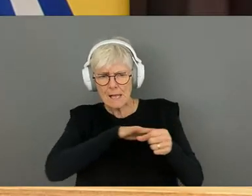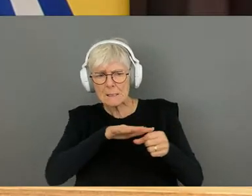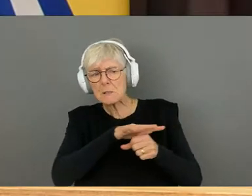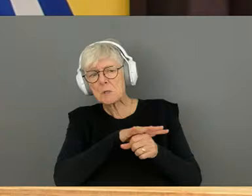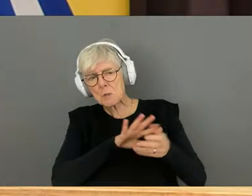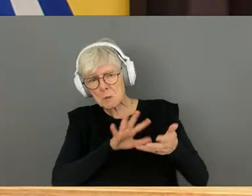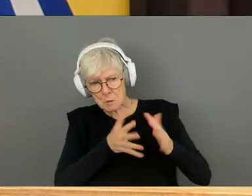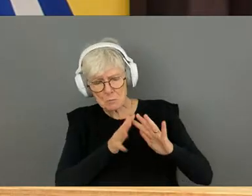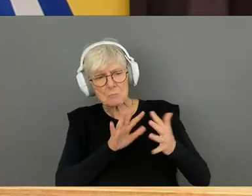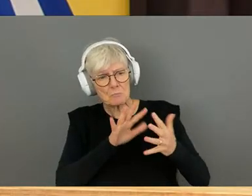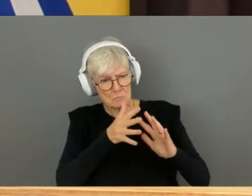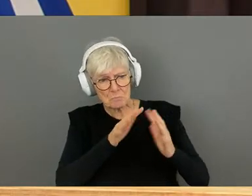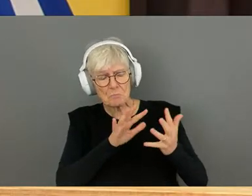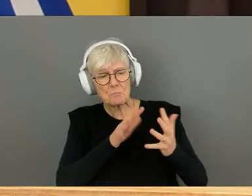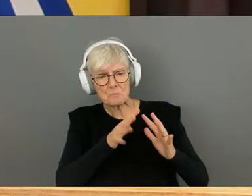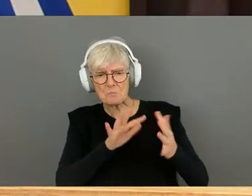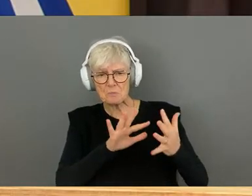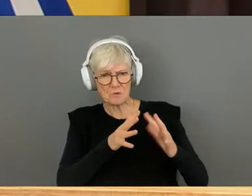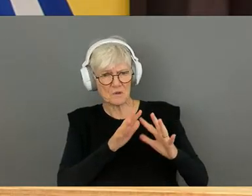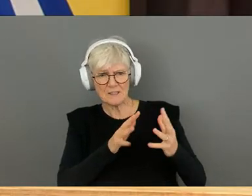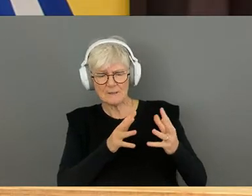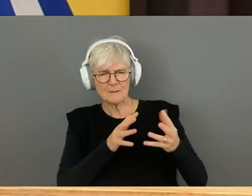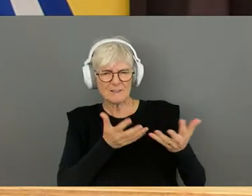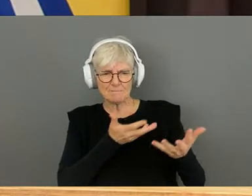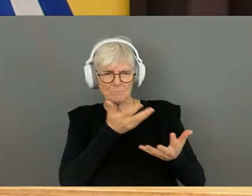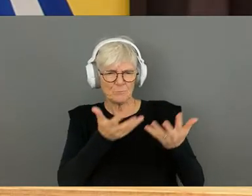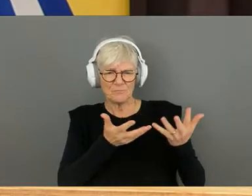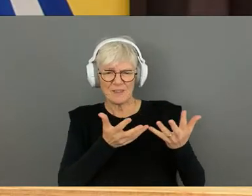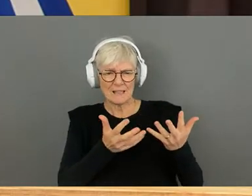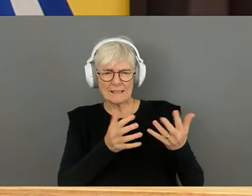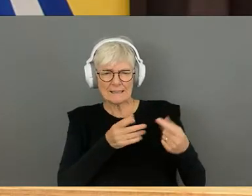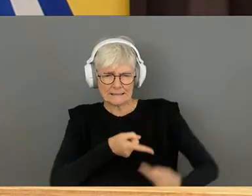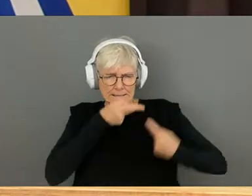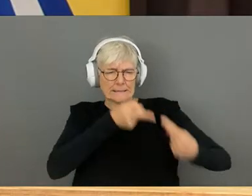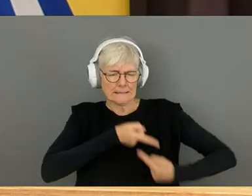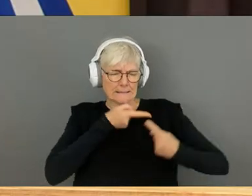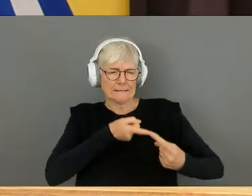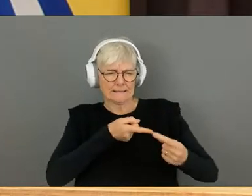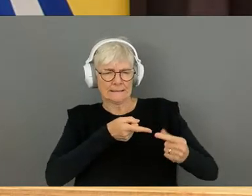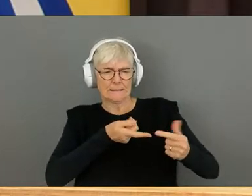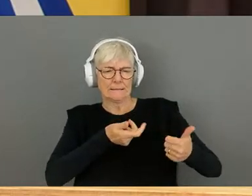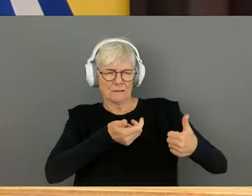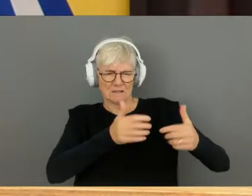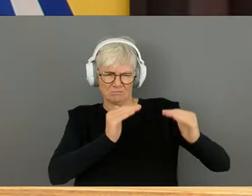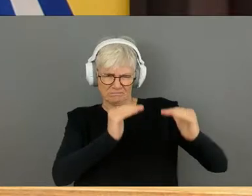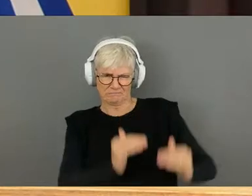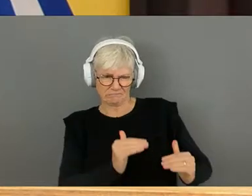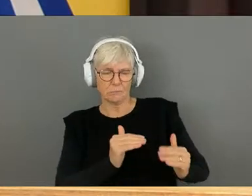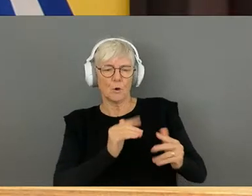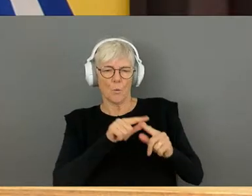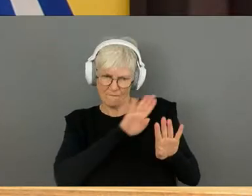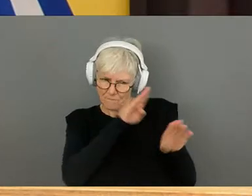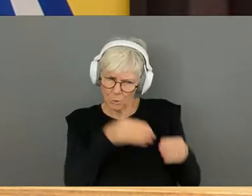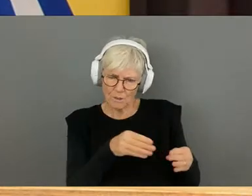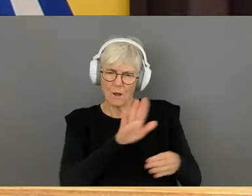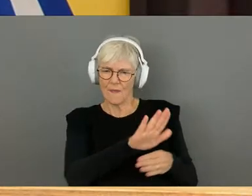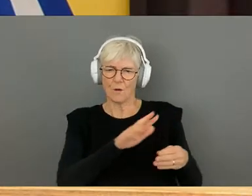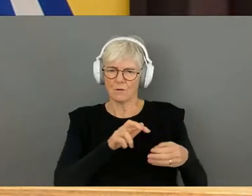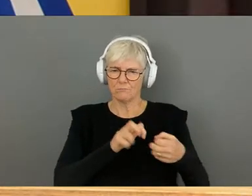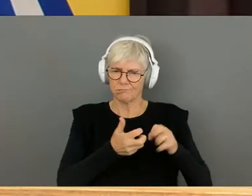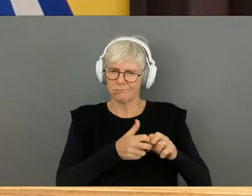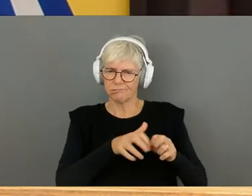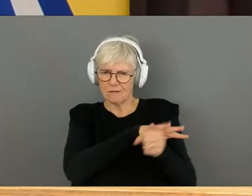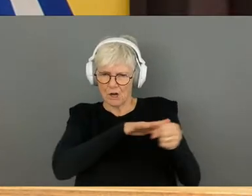less accurately or more poorly than others. So we would focus on that. We look at as well the widening of